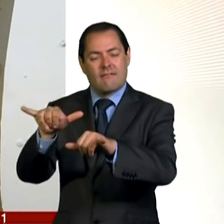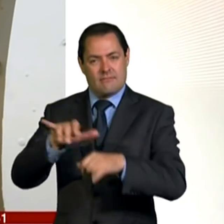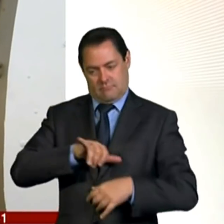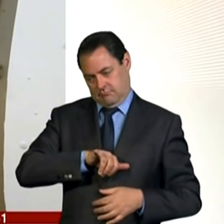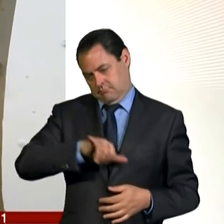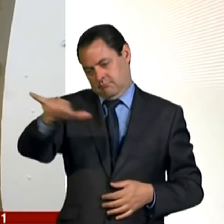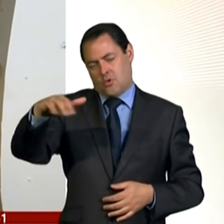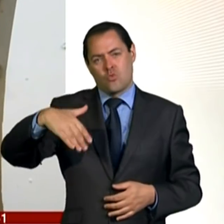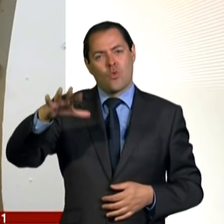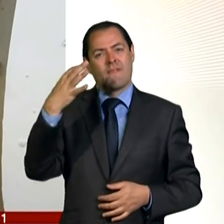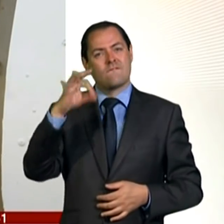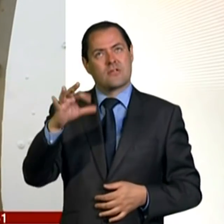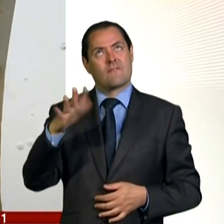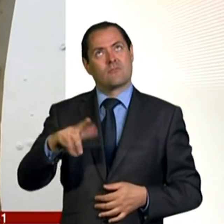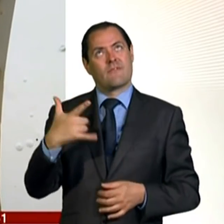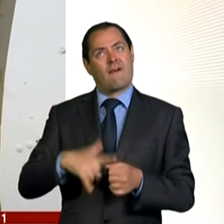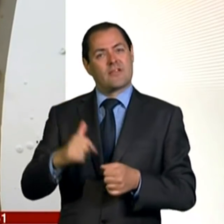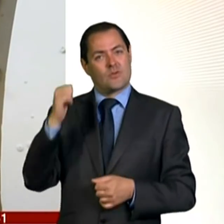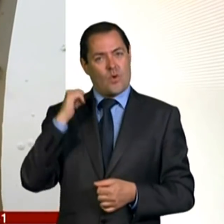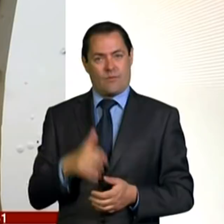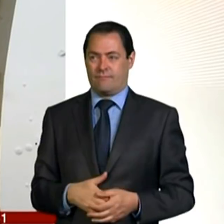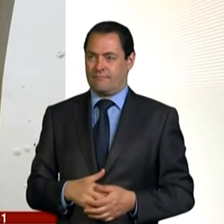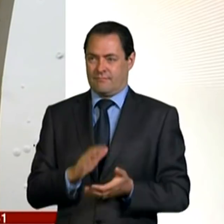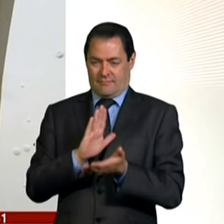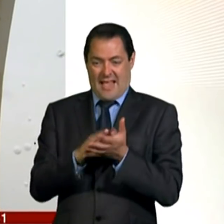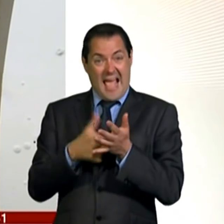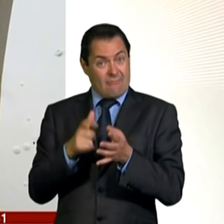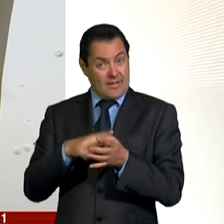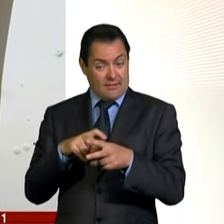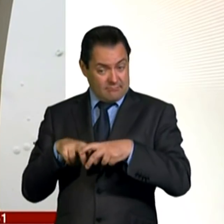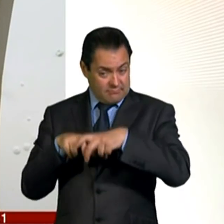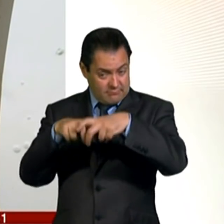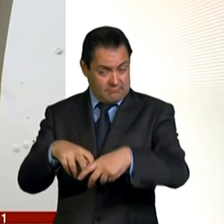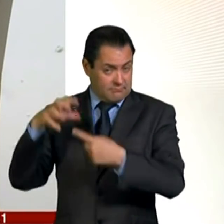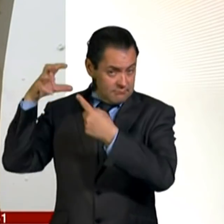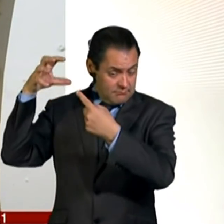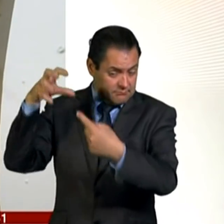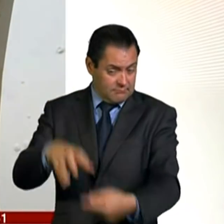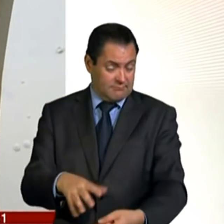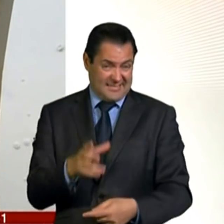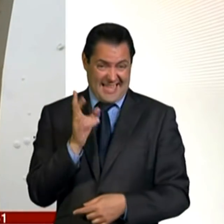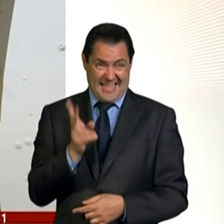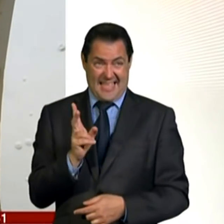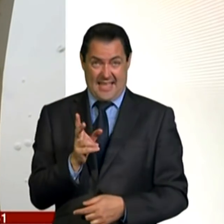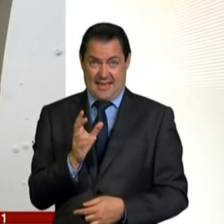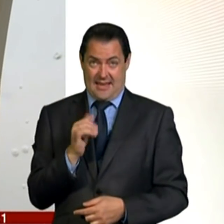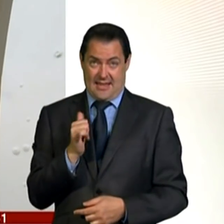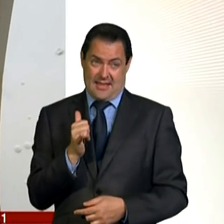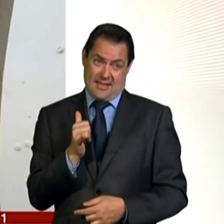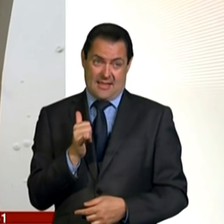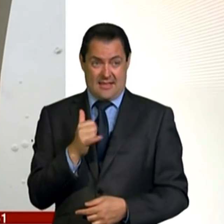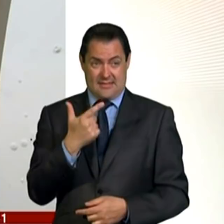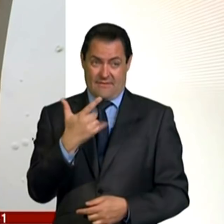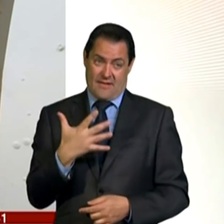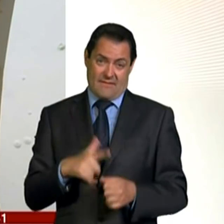northern France. Harry, 95 years old, will be jumping out of these once again. What, something like 3/4 of a